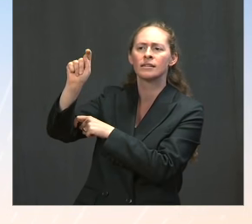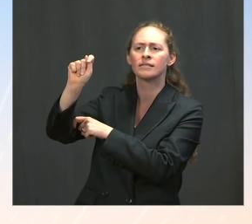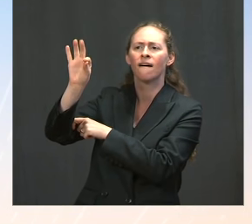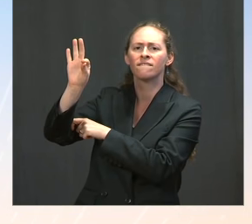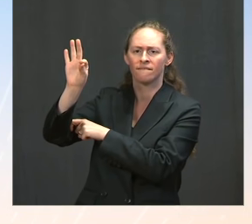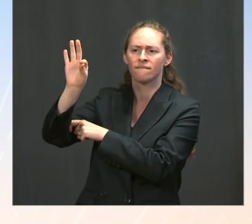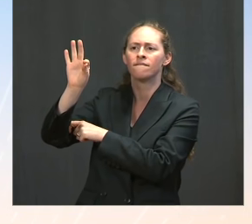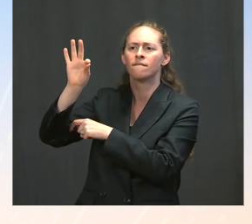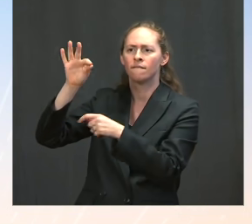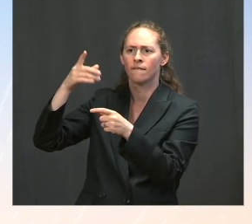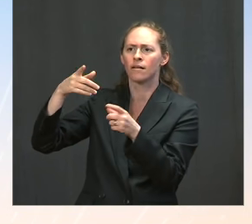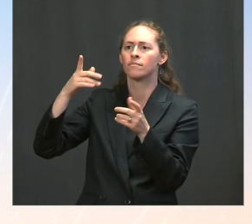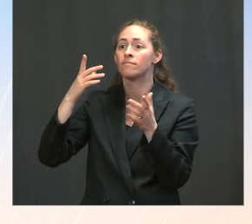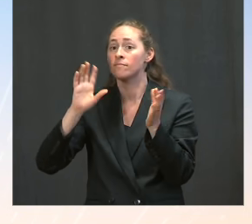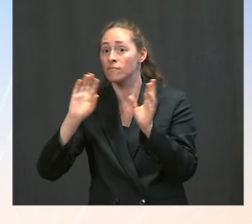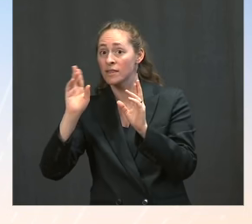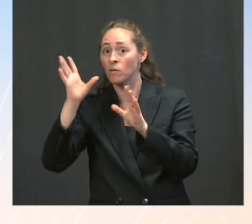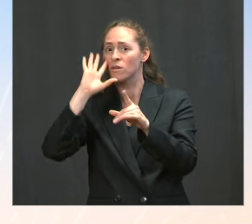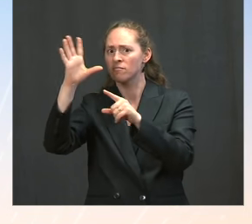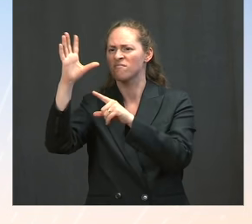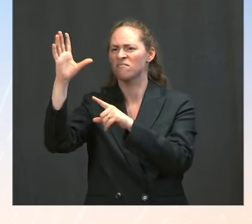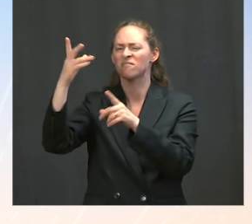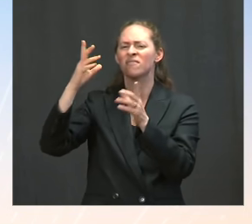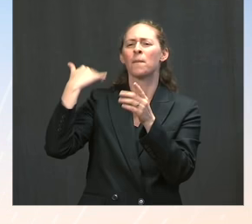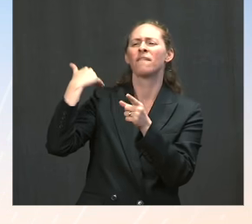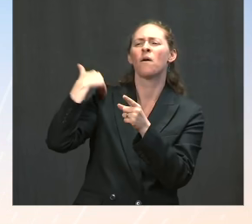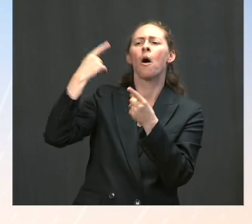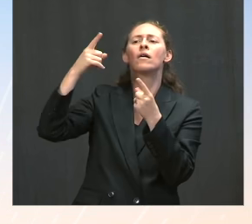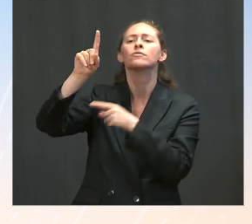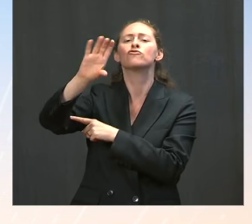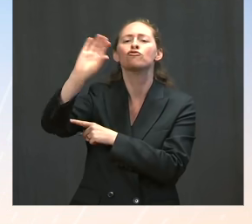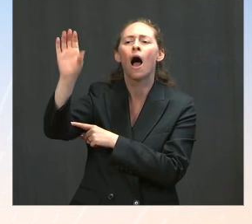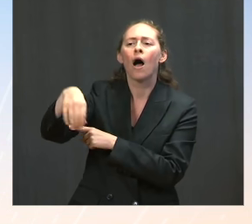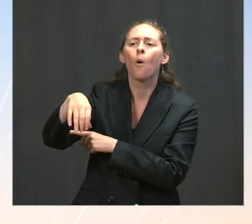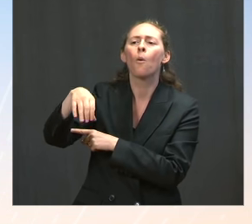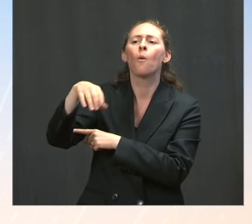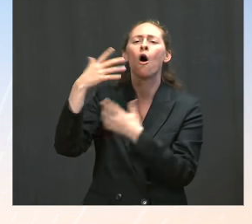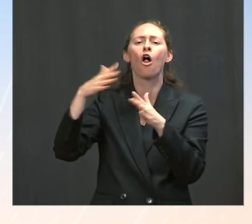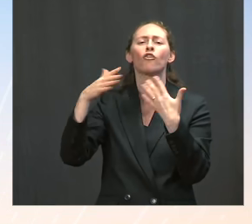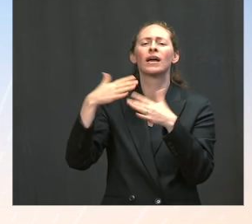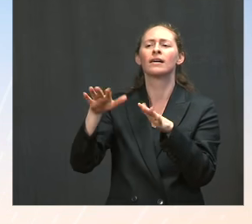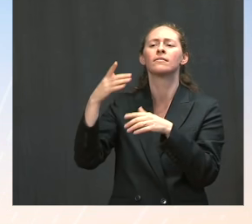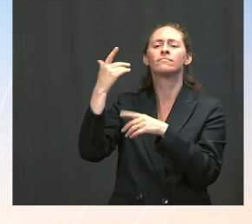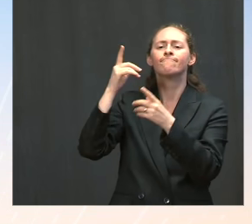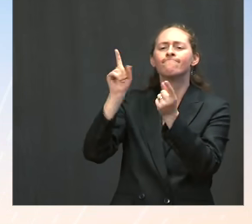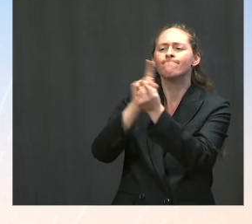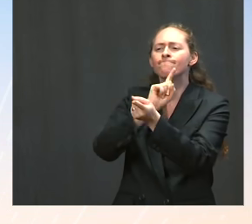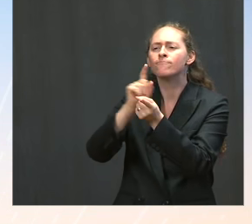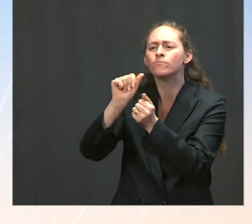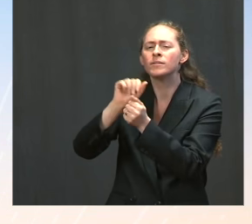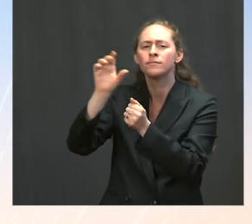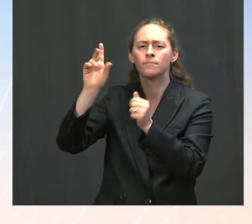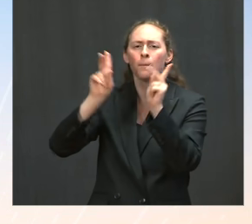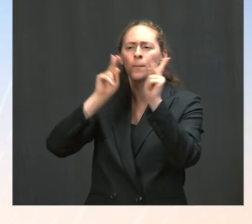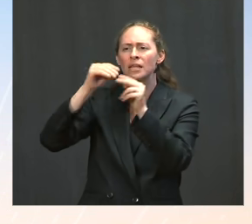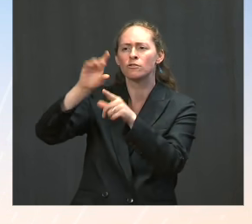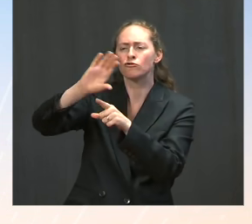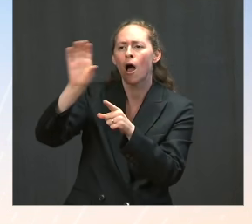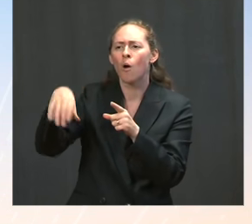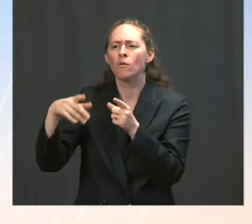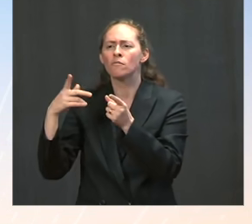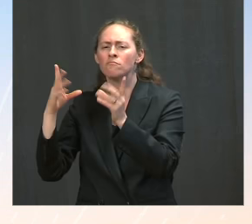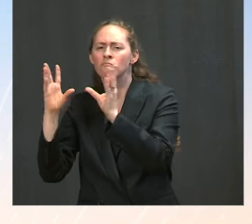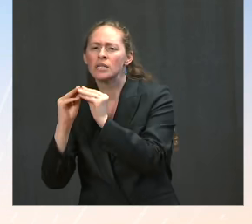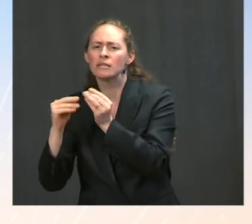from the Chicago Police Department and attend a listening session with participants in a group that offers innovative programming to reduce gun